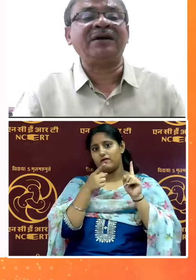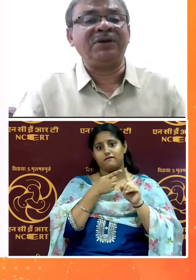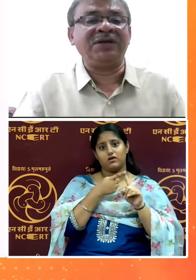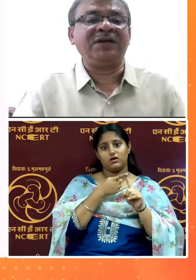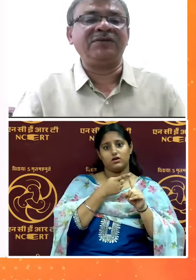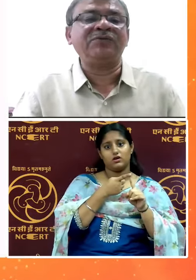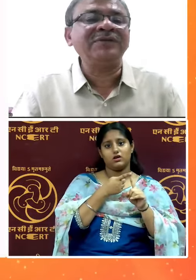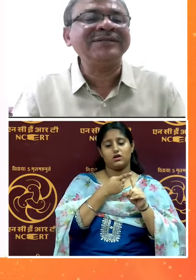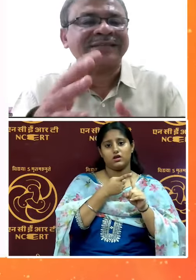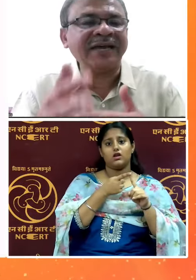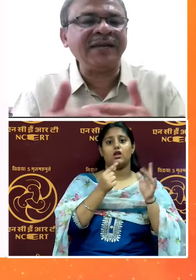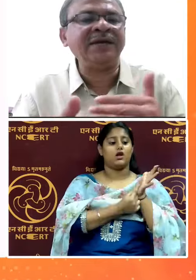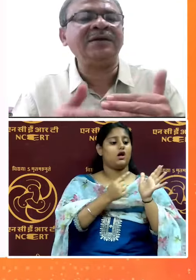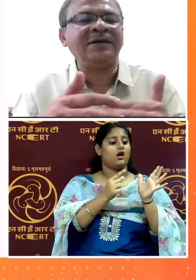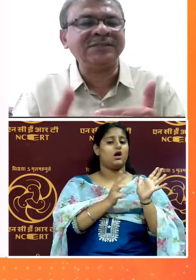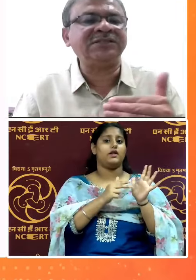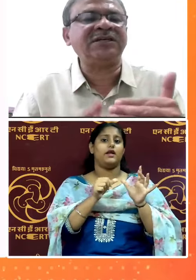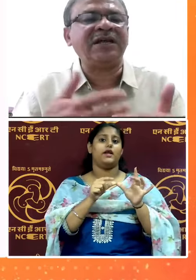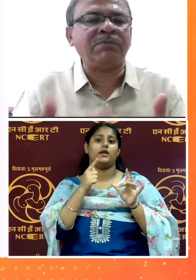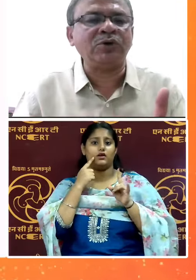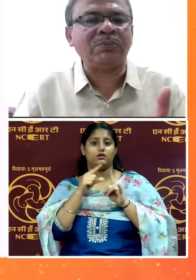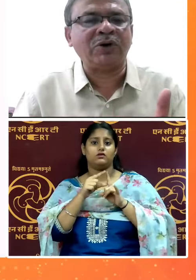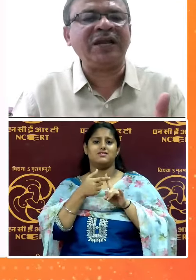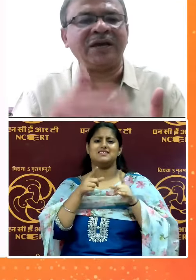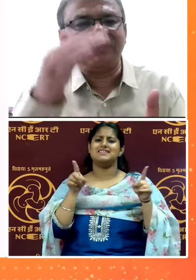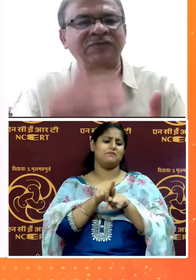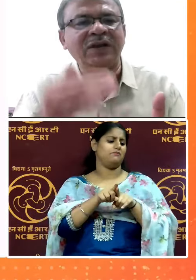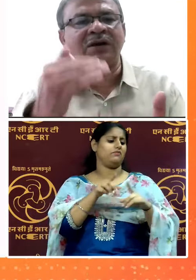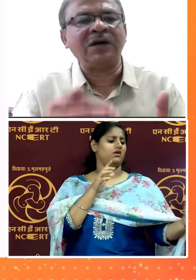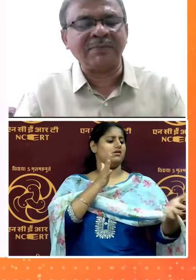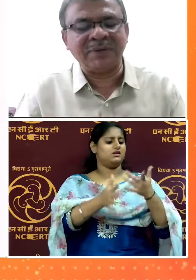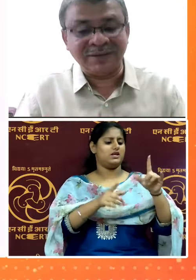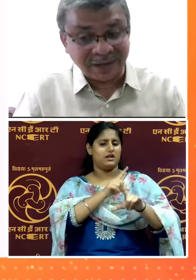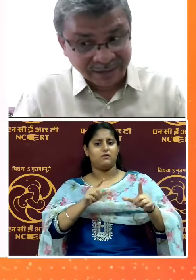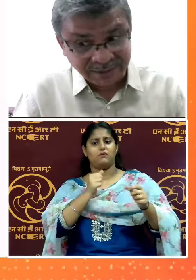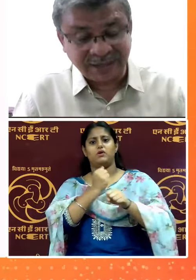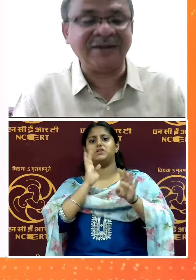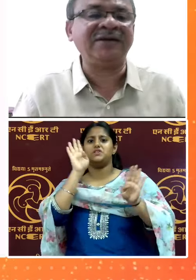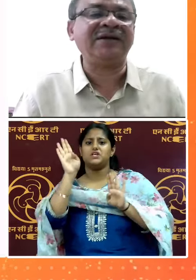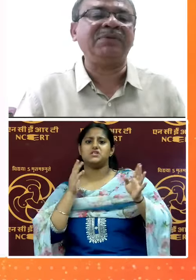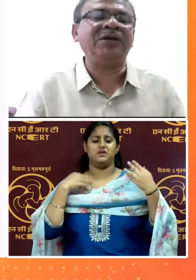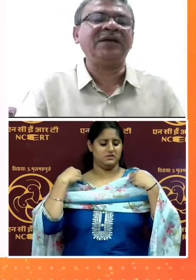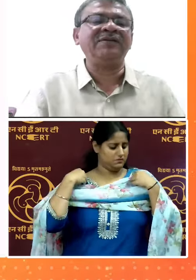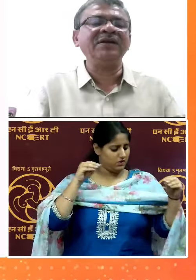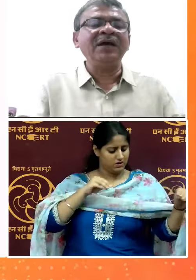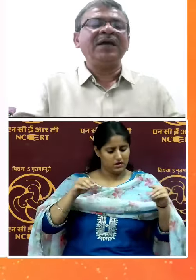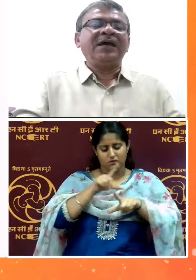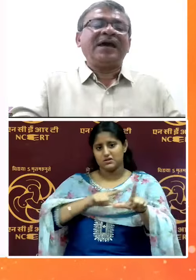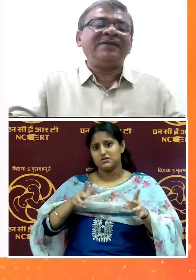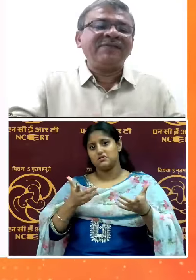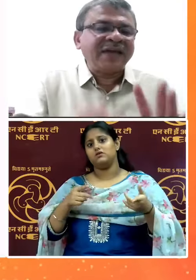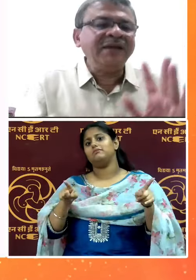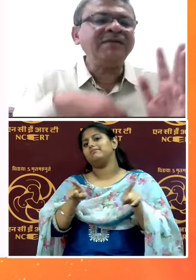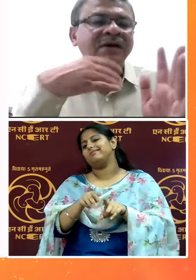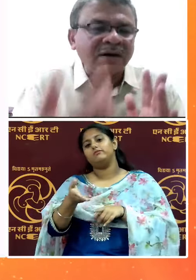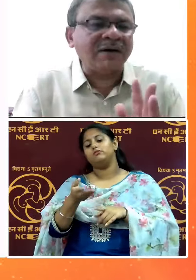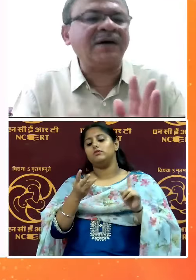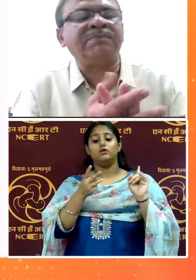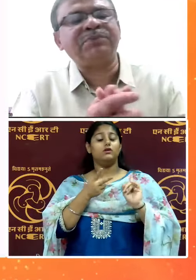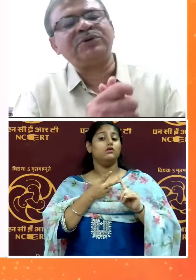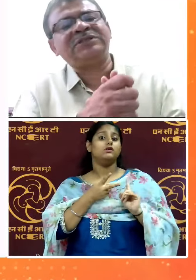unaided communication. So the signing, gesture and body language will come in the unaided communication. And the